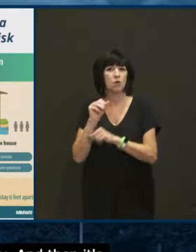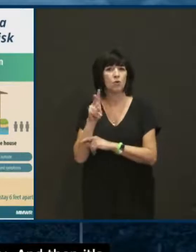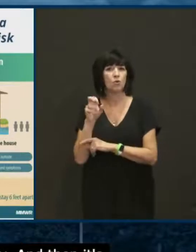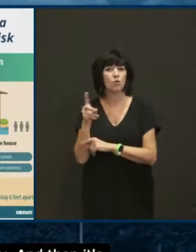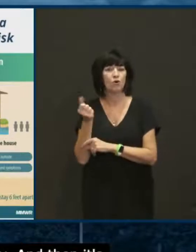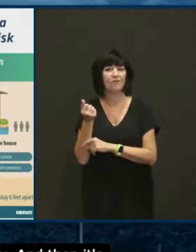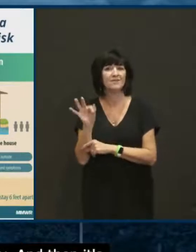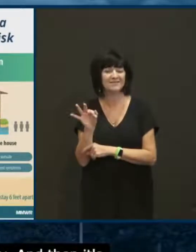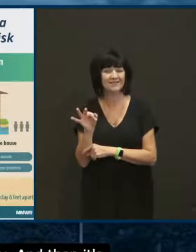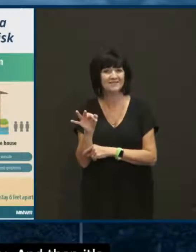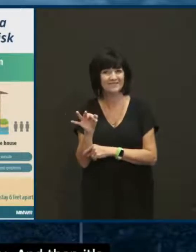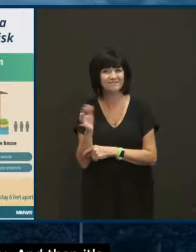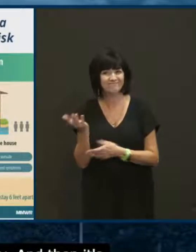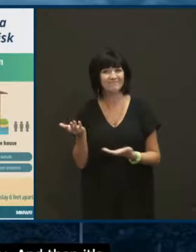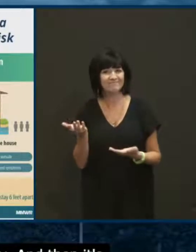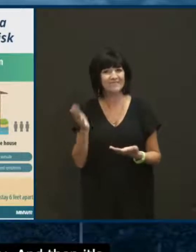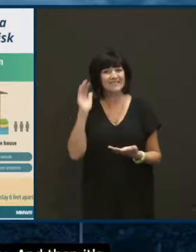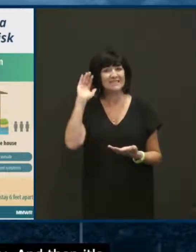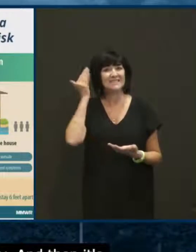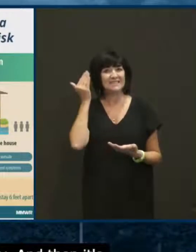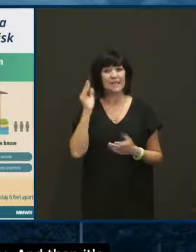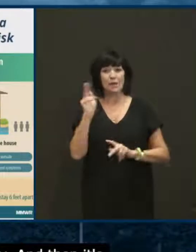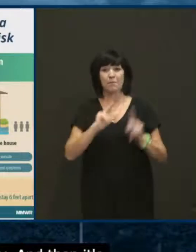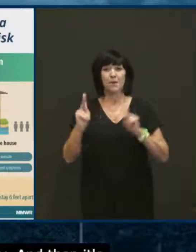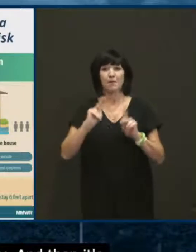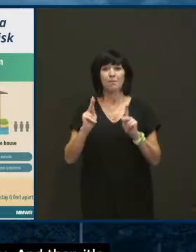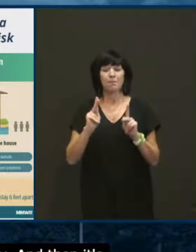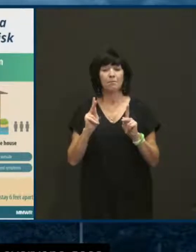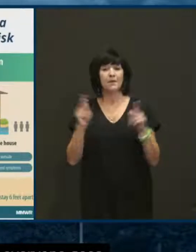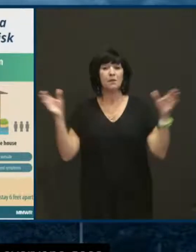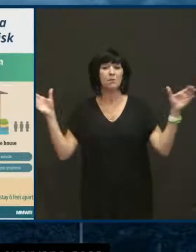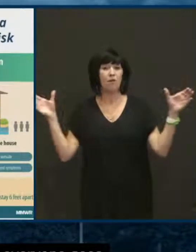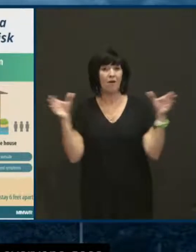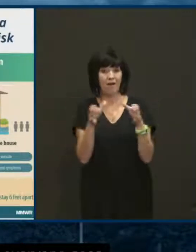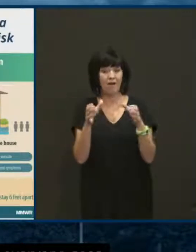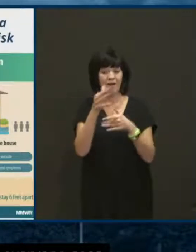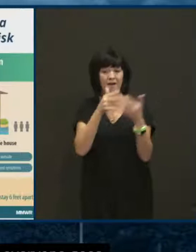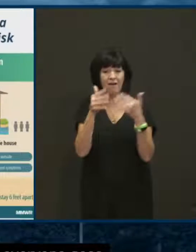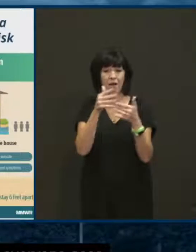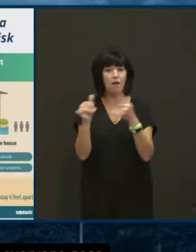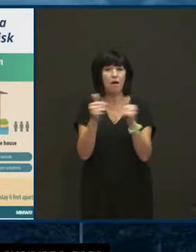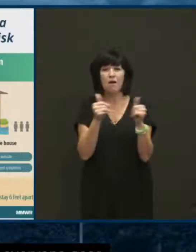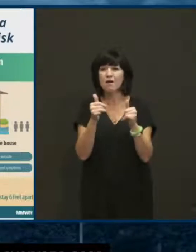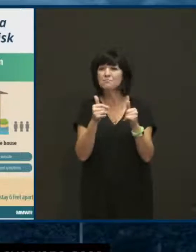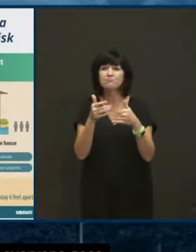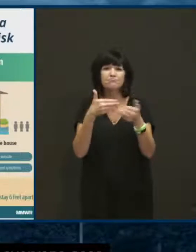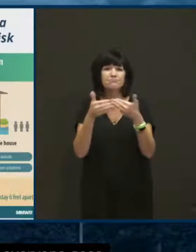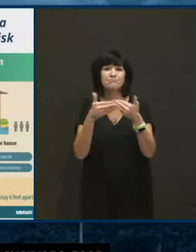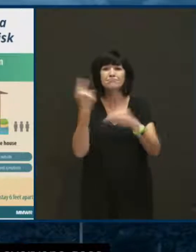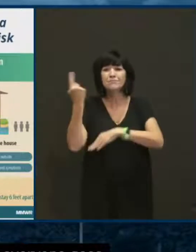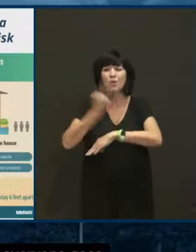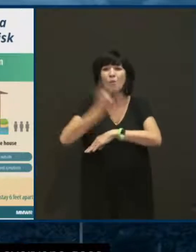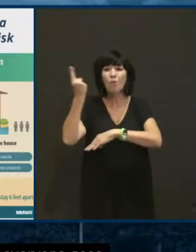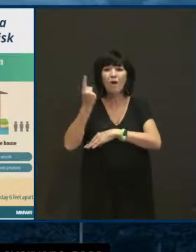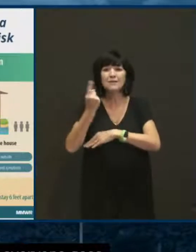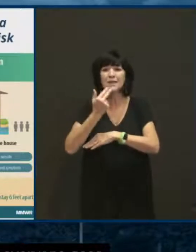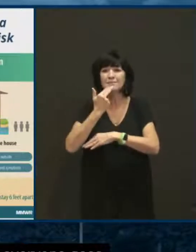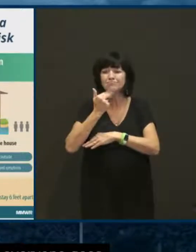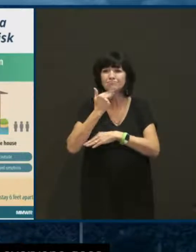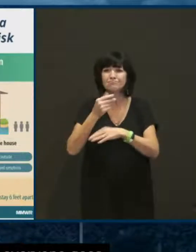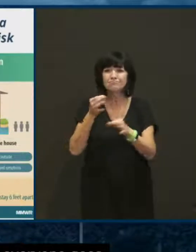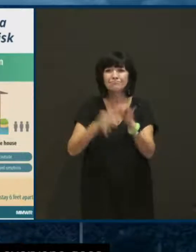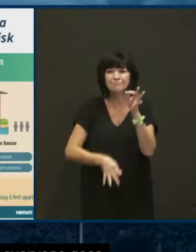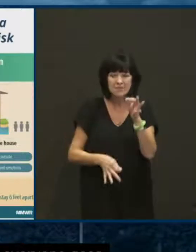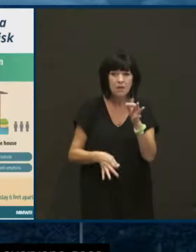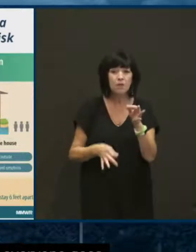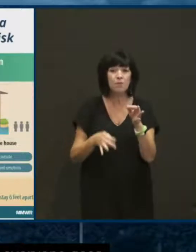everybody goes back to their life of going to school or teaching or working or spending